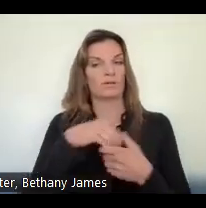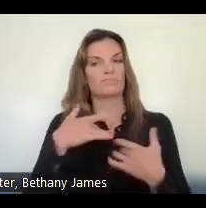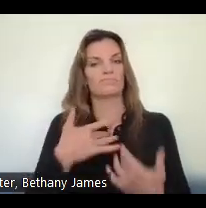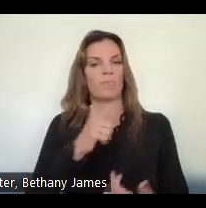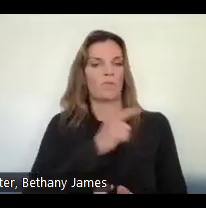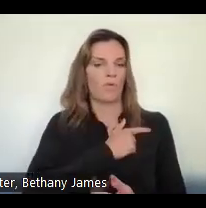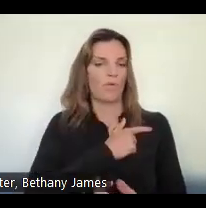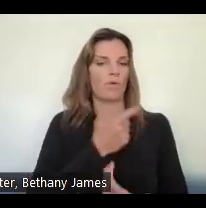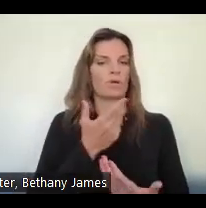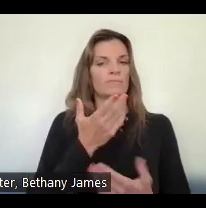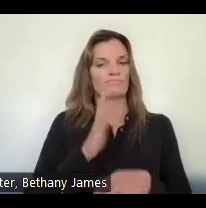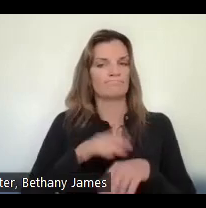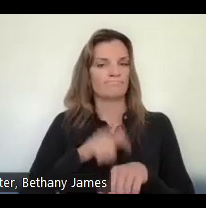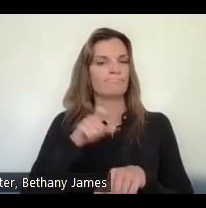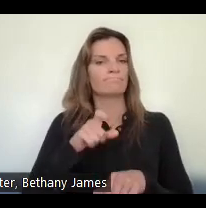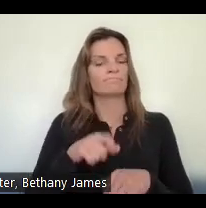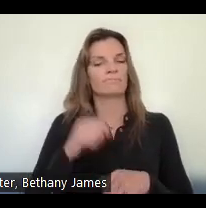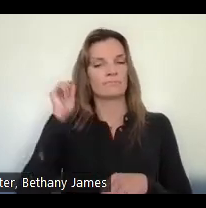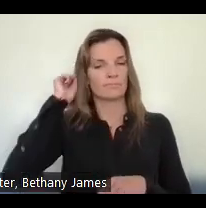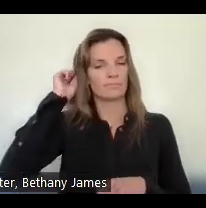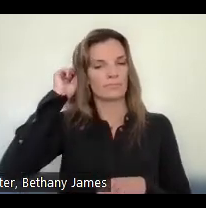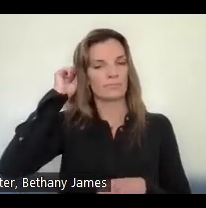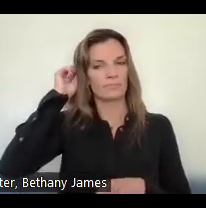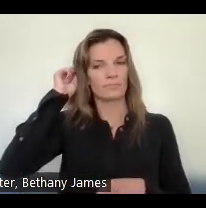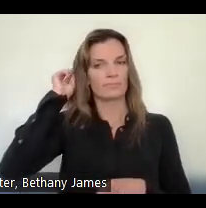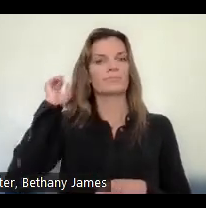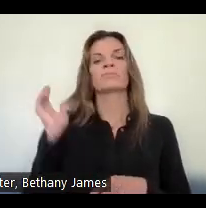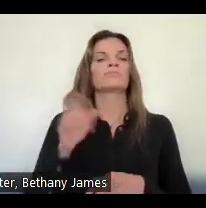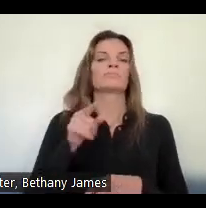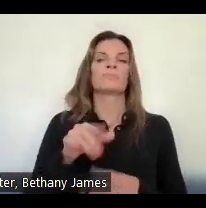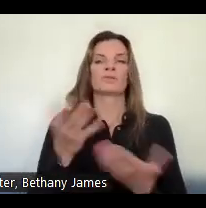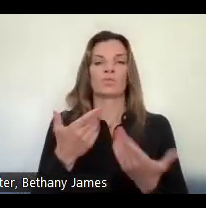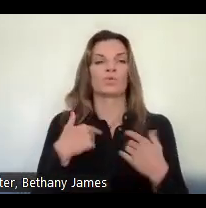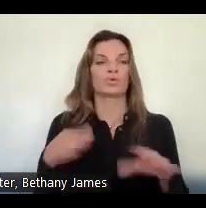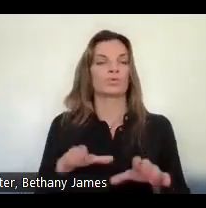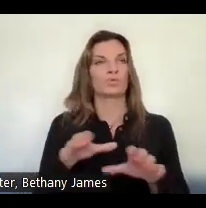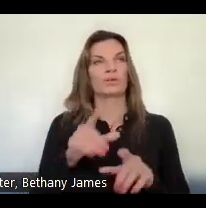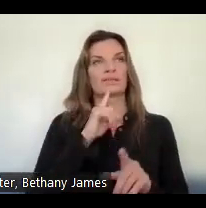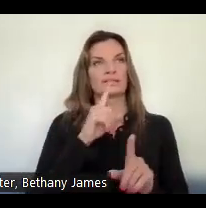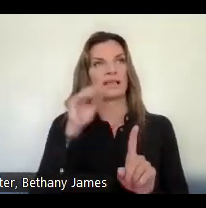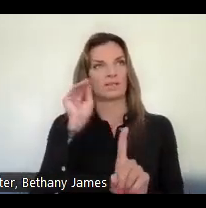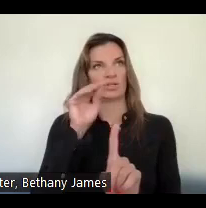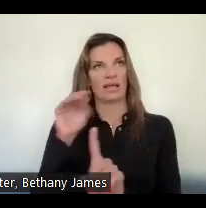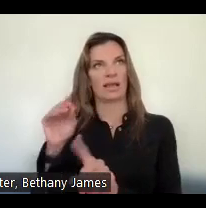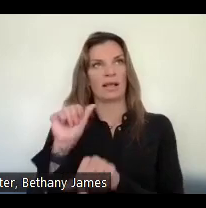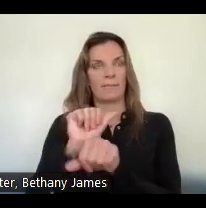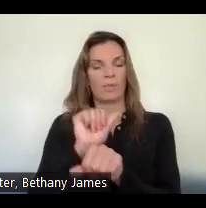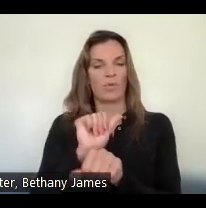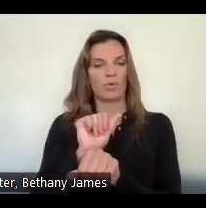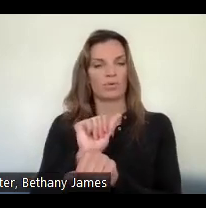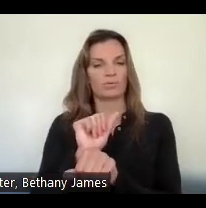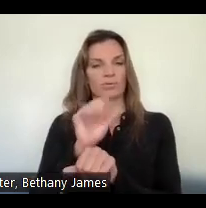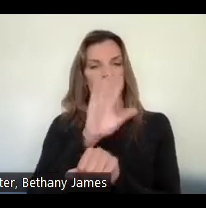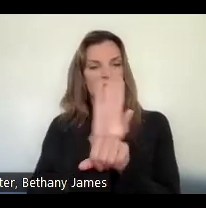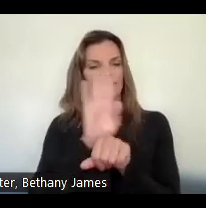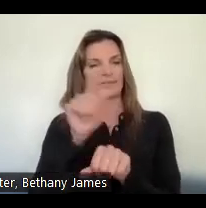prompt. So that's one thing that the Autism Alliance of Michigan is doing is educating employers on the benefits